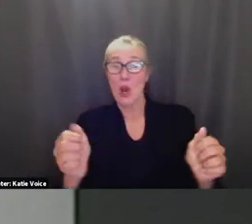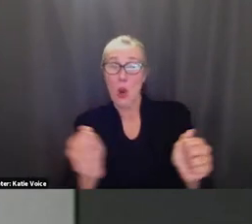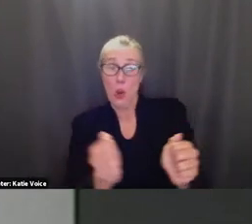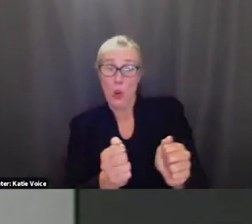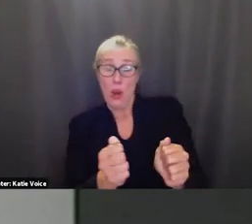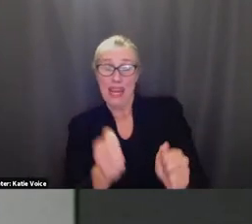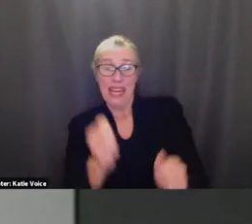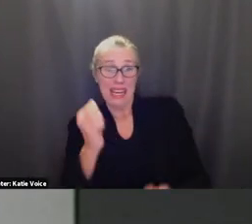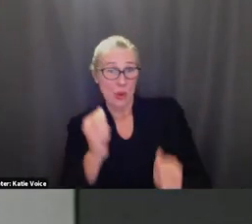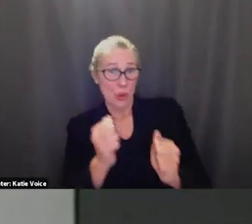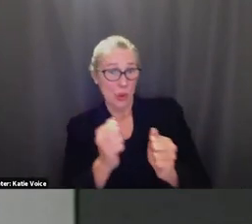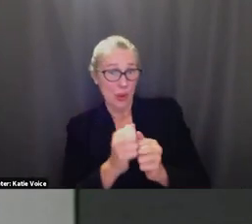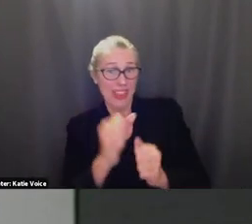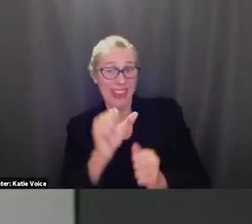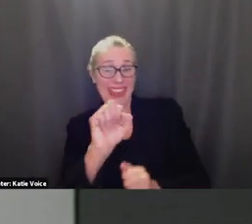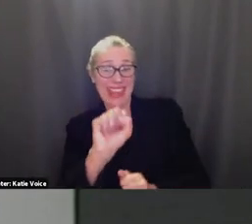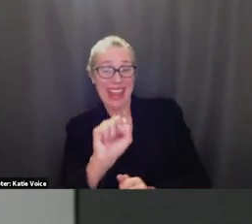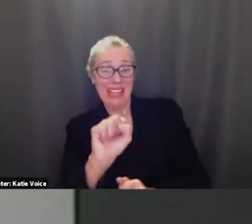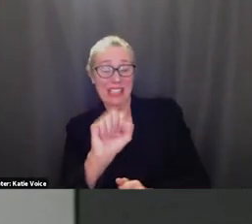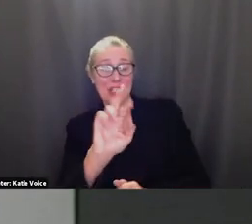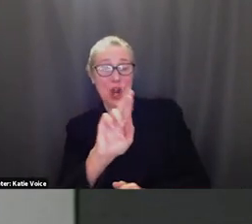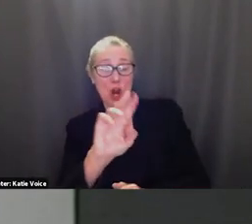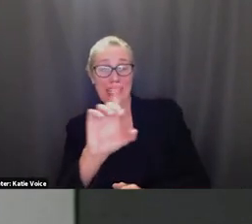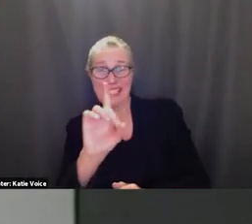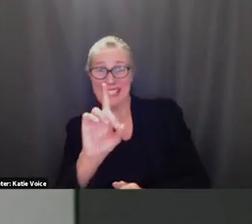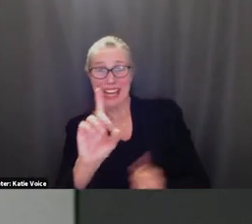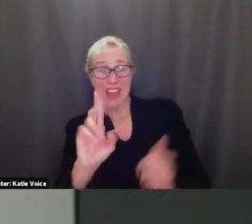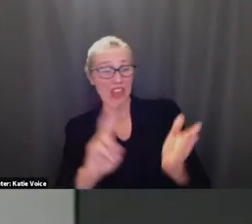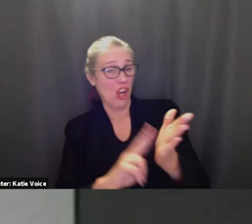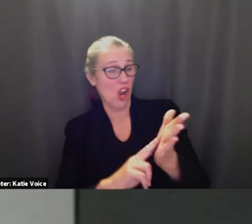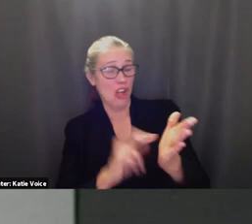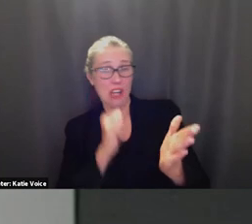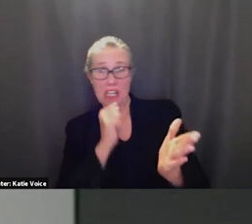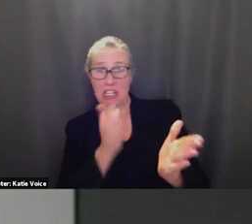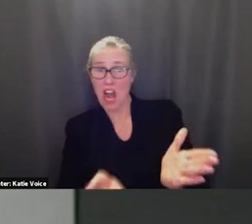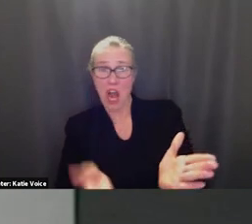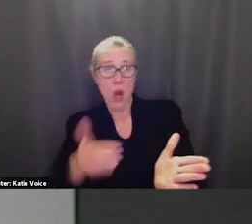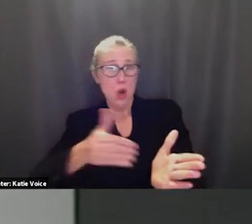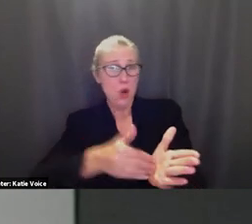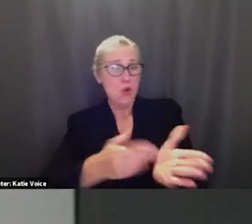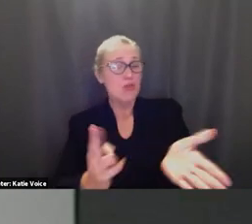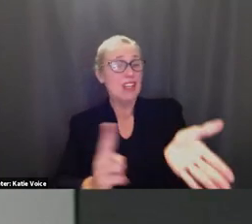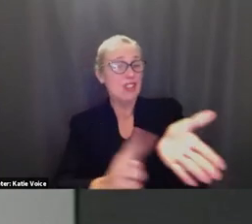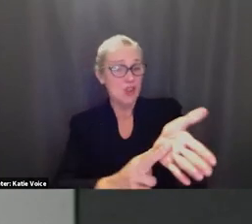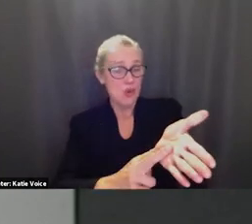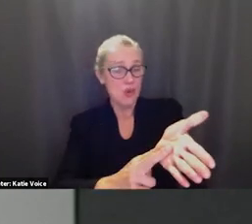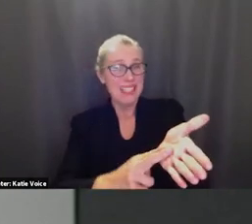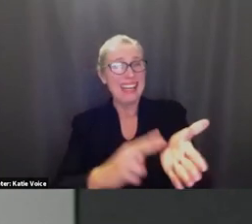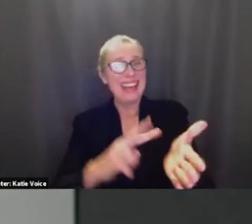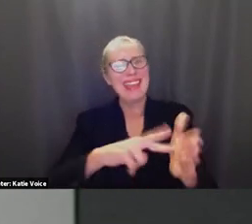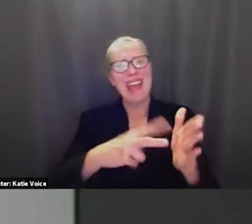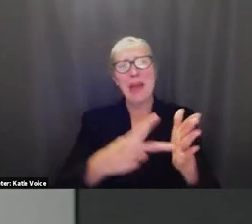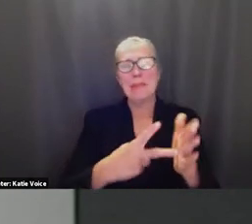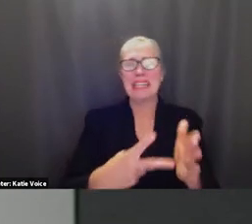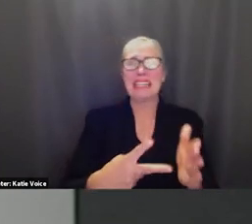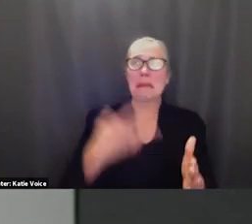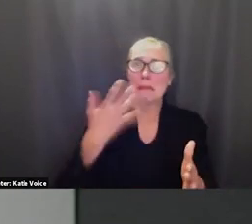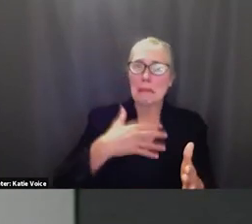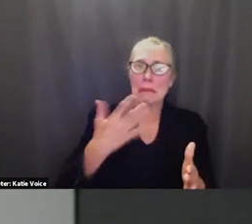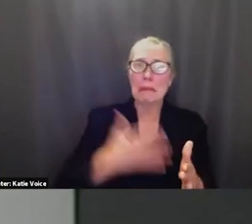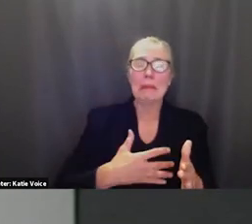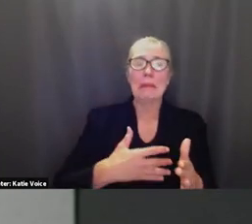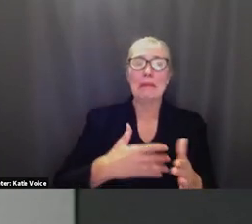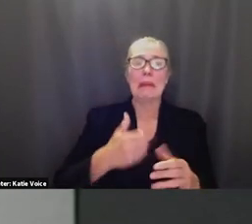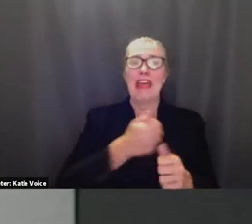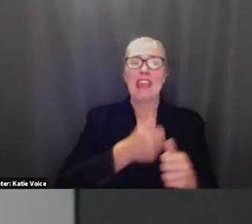um not having their contract be renewed advent admin will be even more spread thin so it's important that we give them the